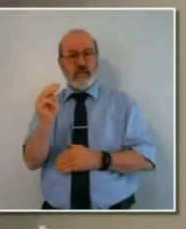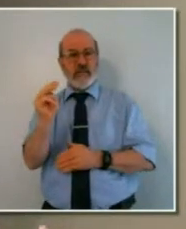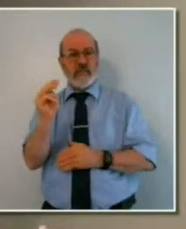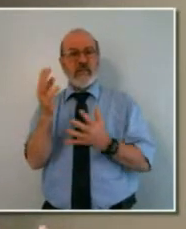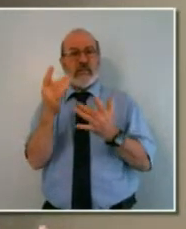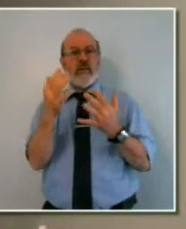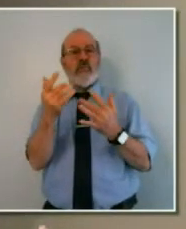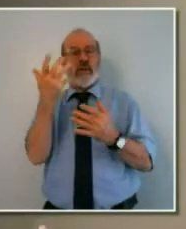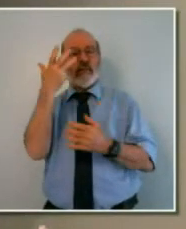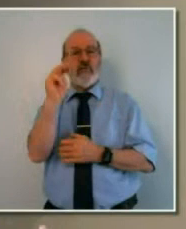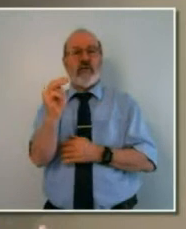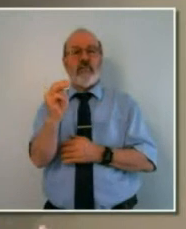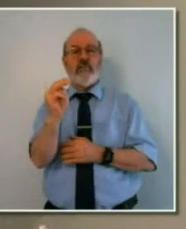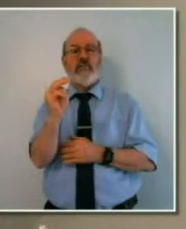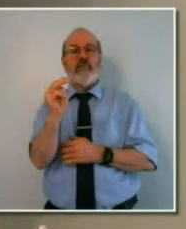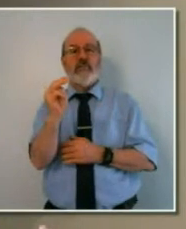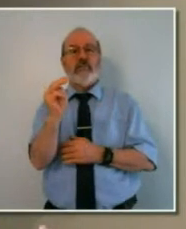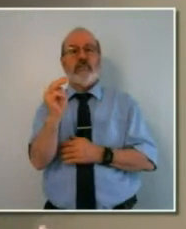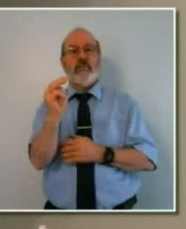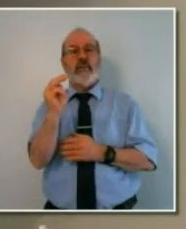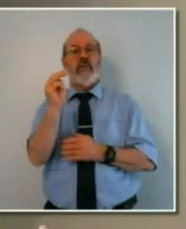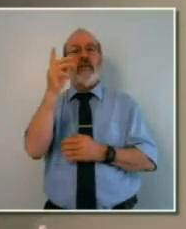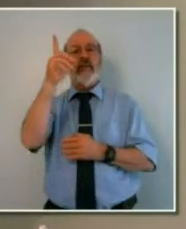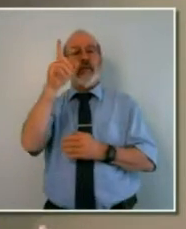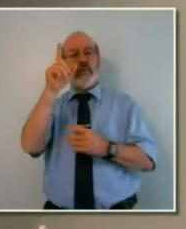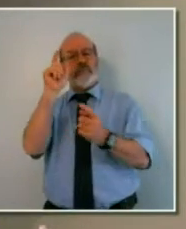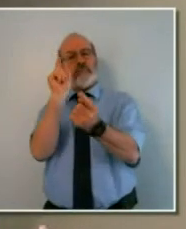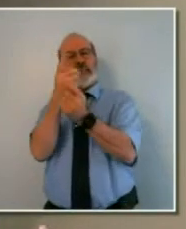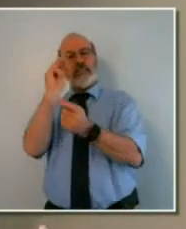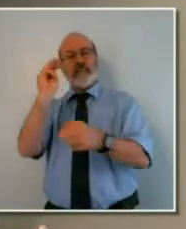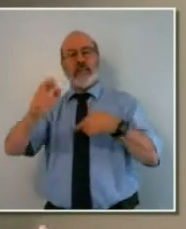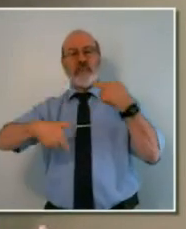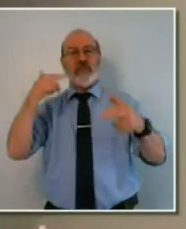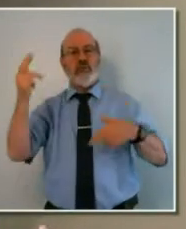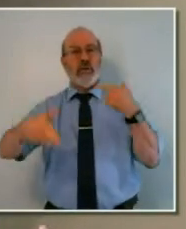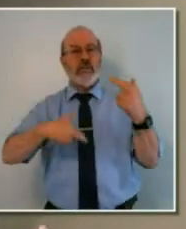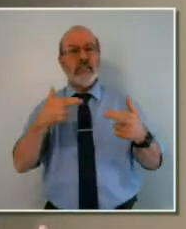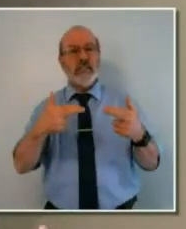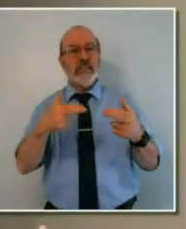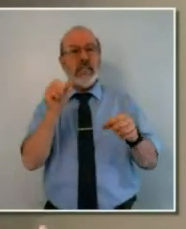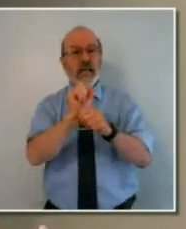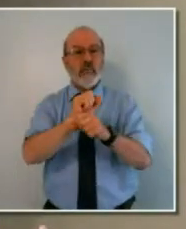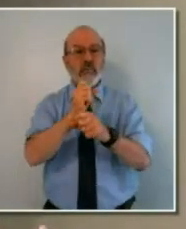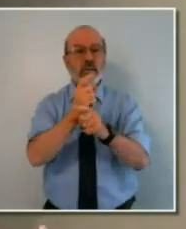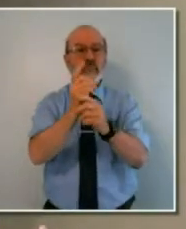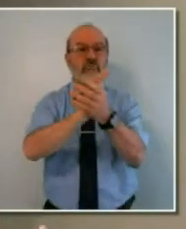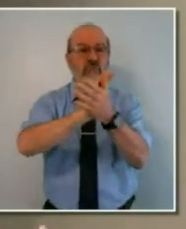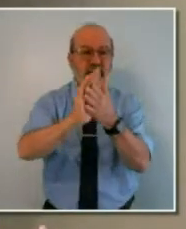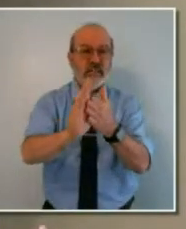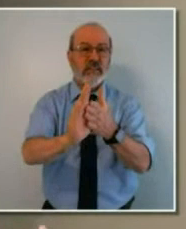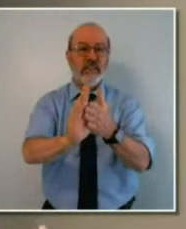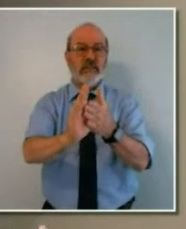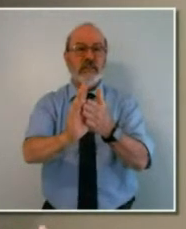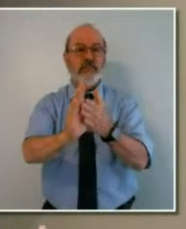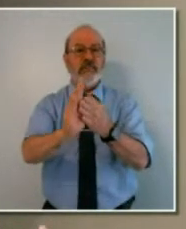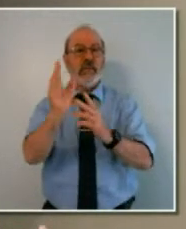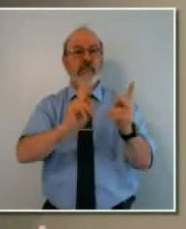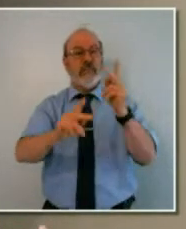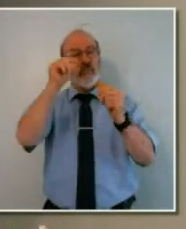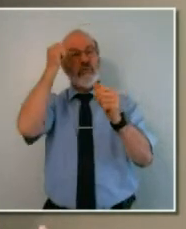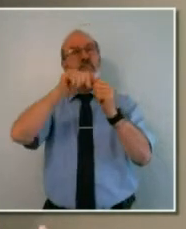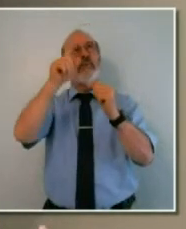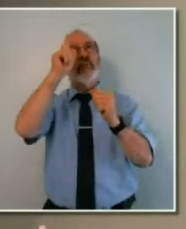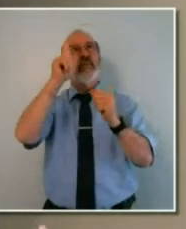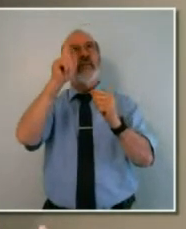him. Thou meetest him that rejoiceth, and worketh righteousness, those that remember thee in thy